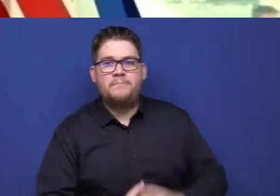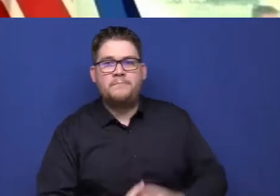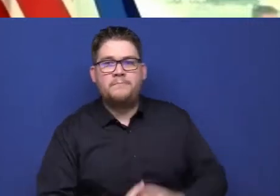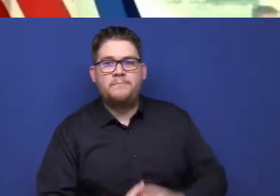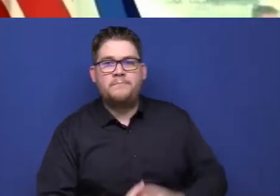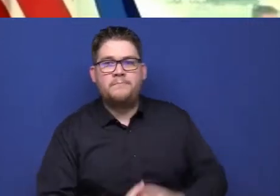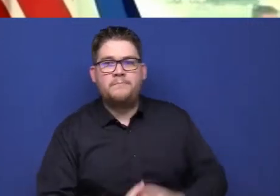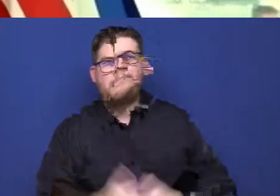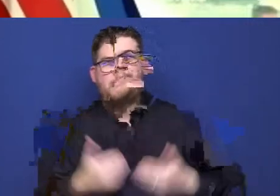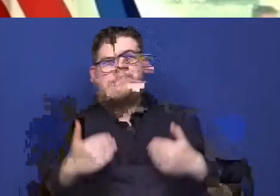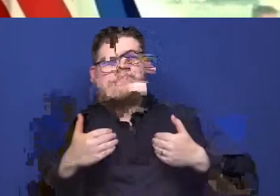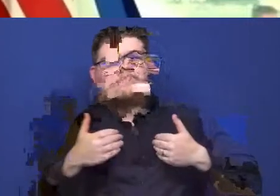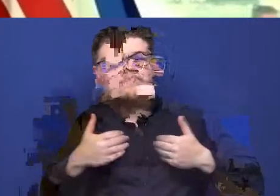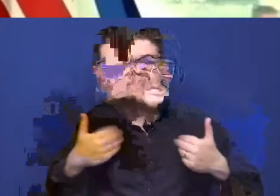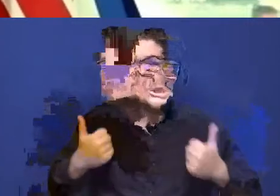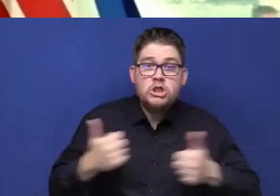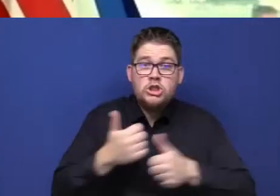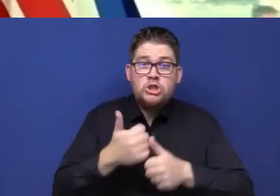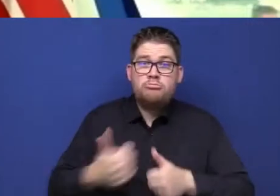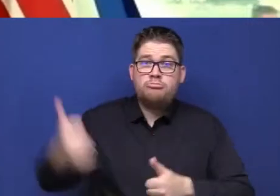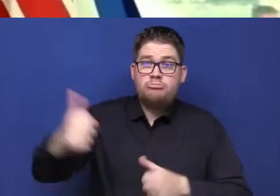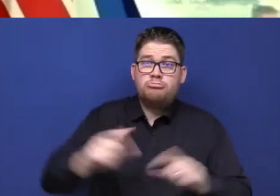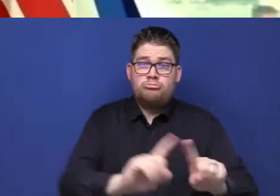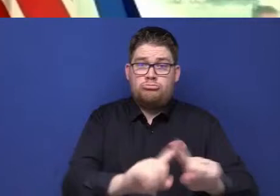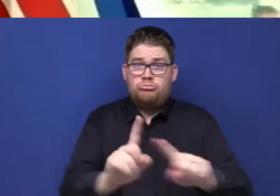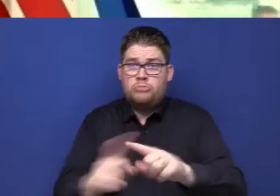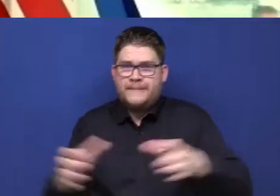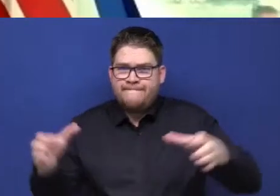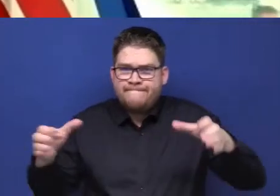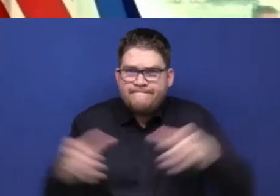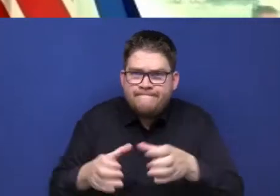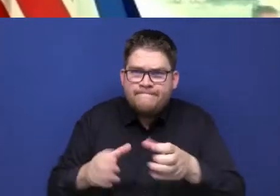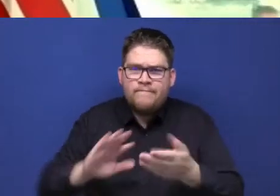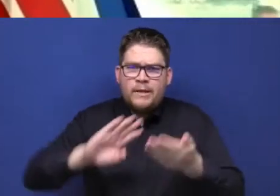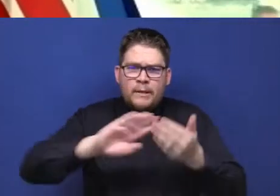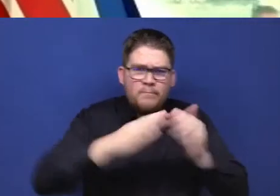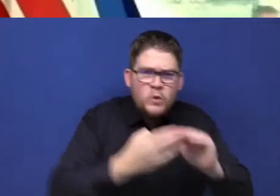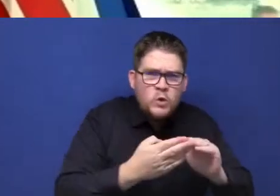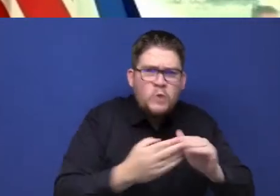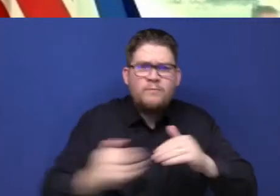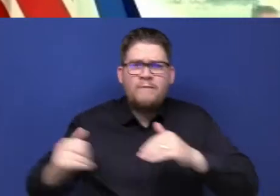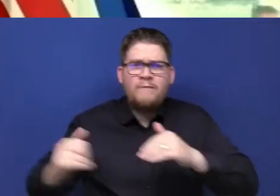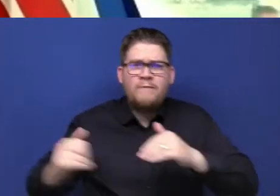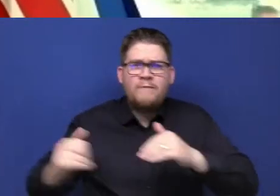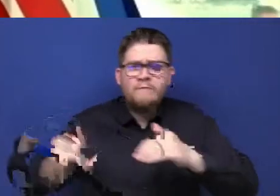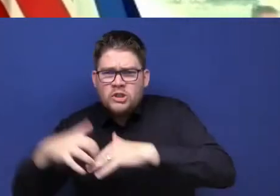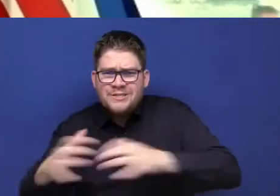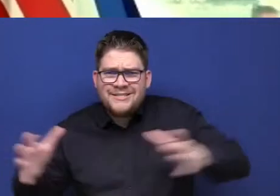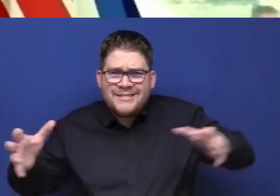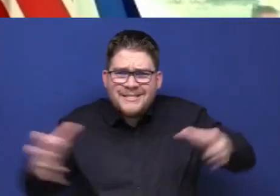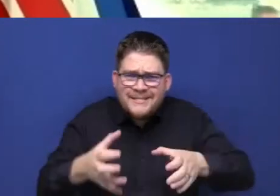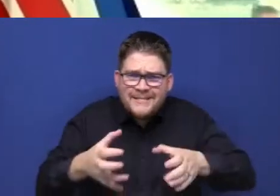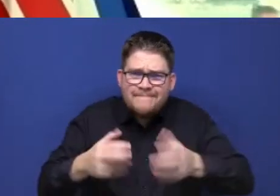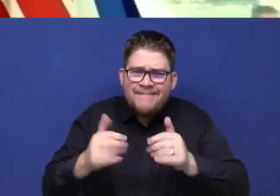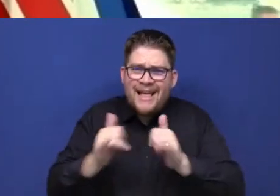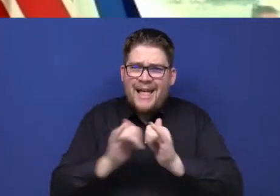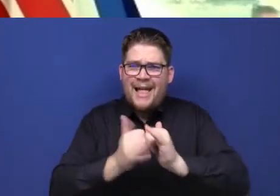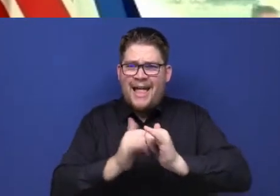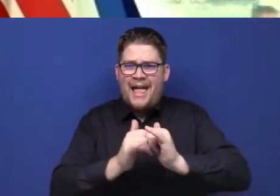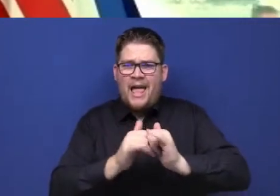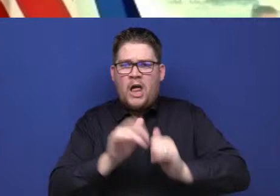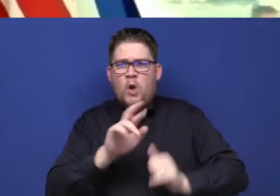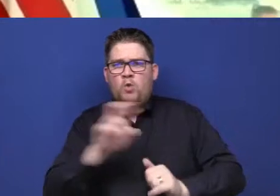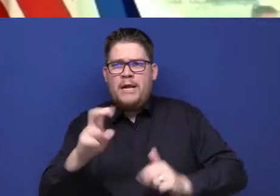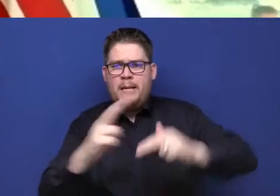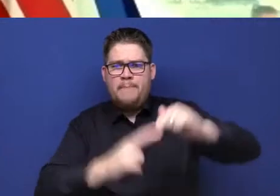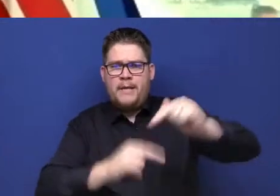example, schools, accommodation to ensure that they're in place in a timely fashion. So you're going to have the, you know, obviously short-term aid, then